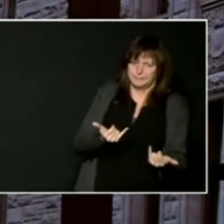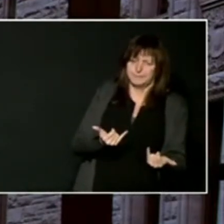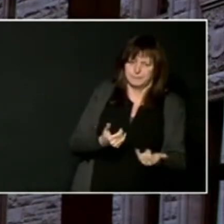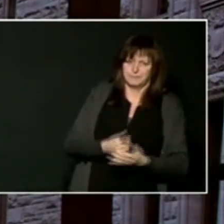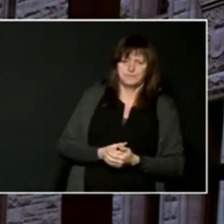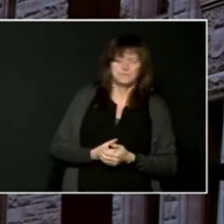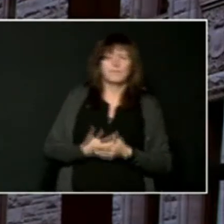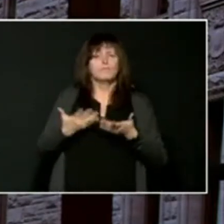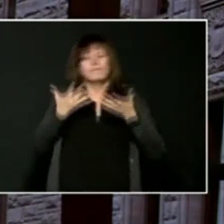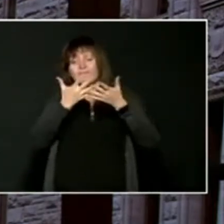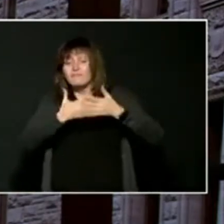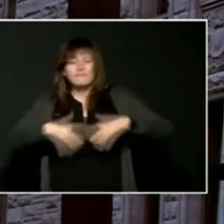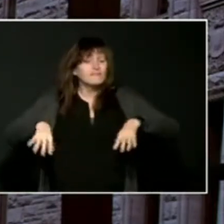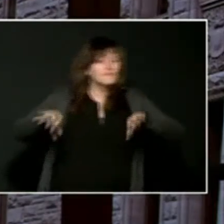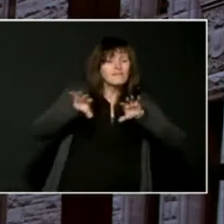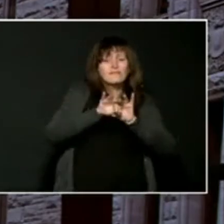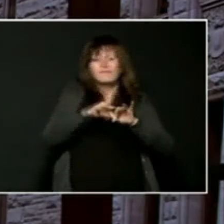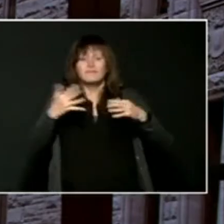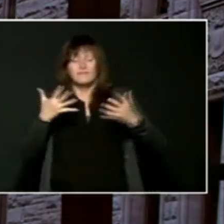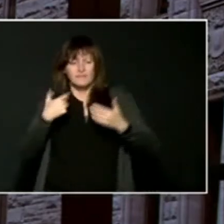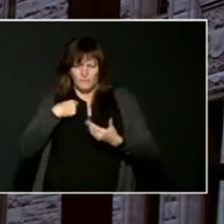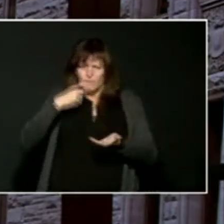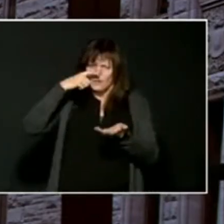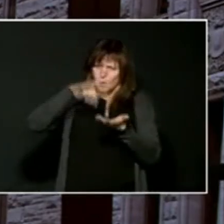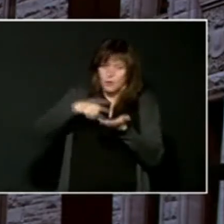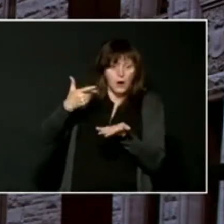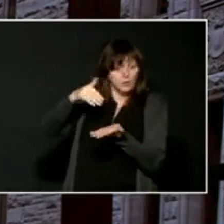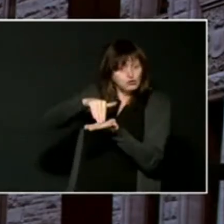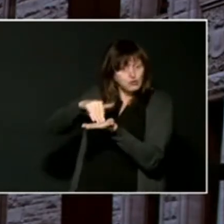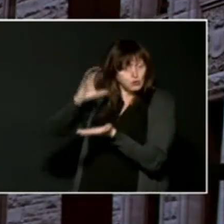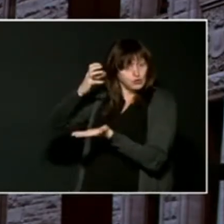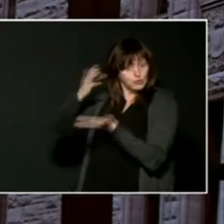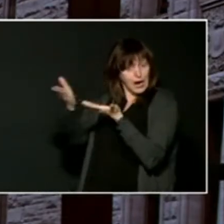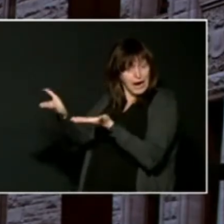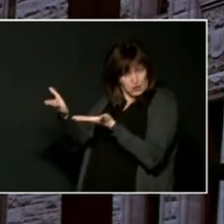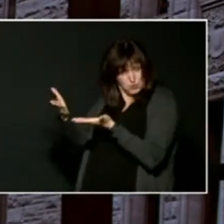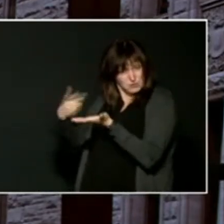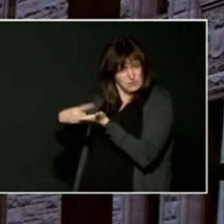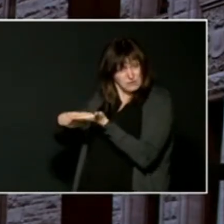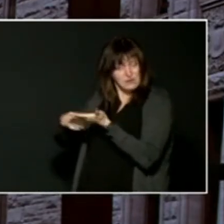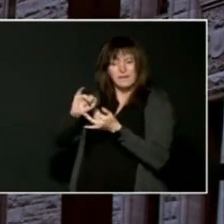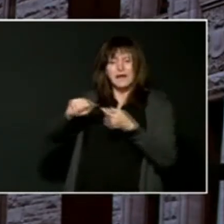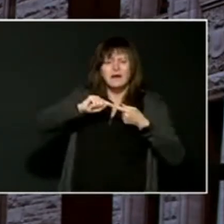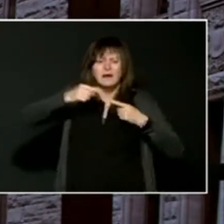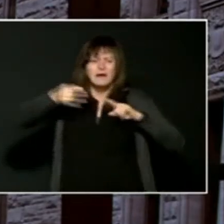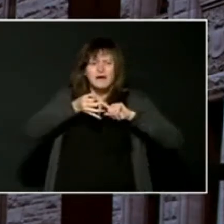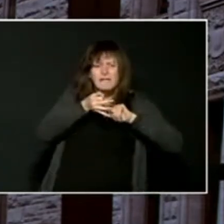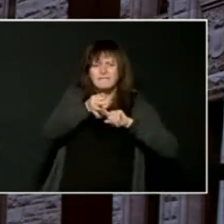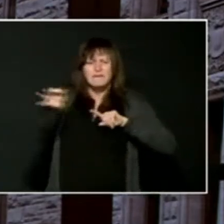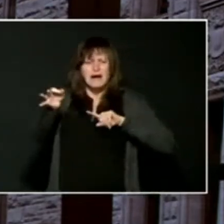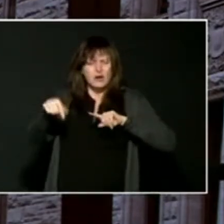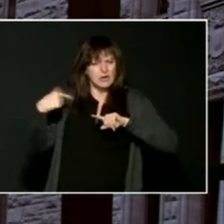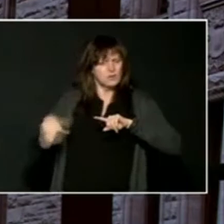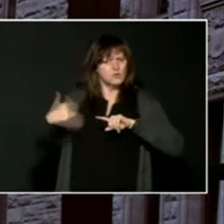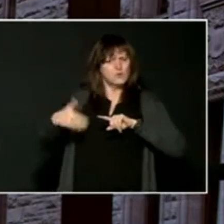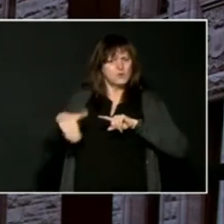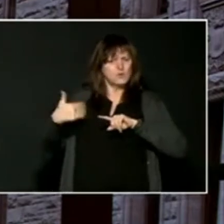said, that this variant versions, the various ones, have a higher level of, some use the words